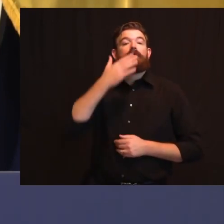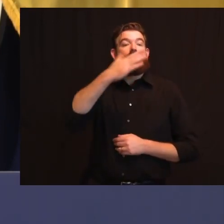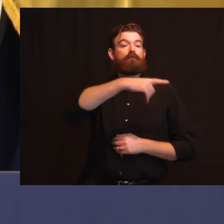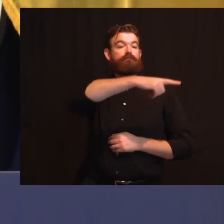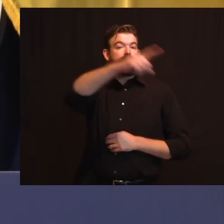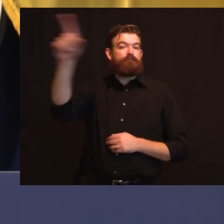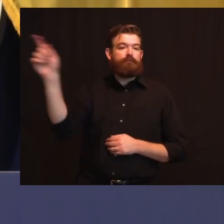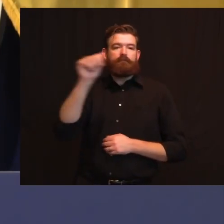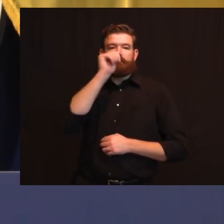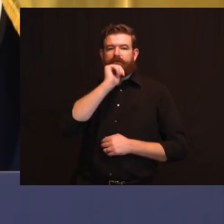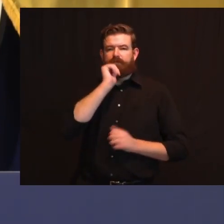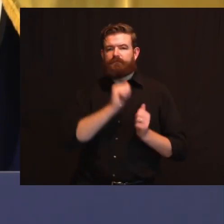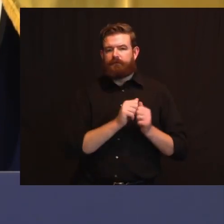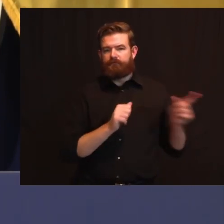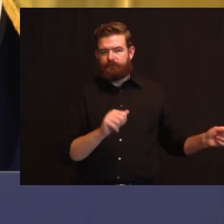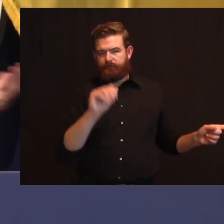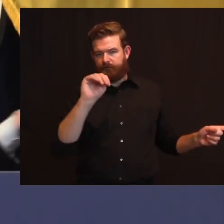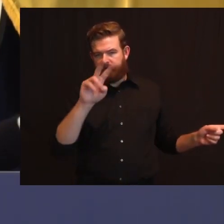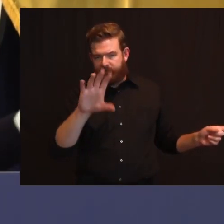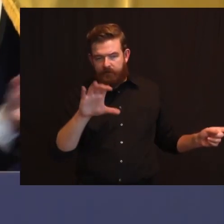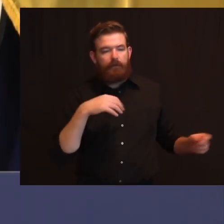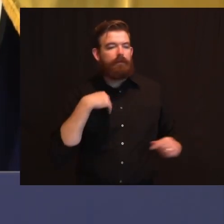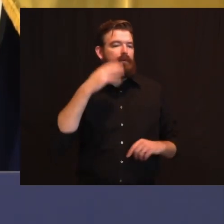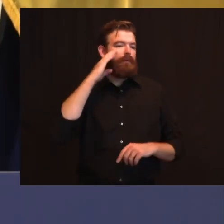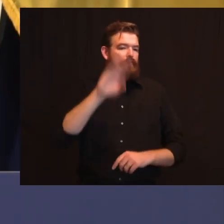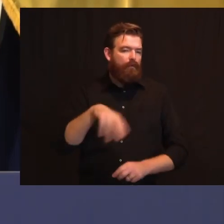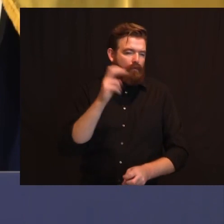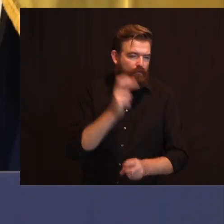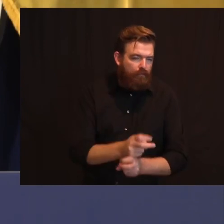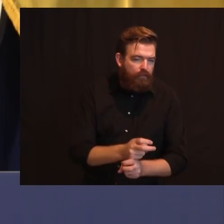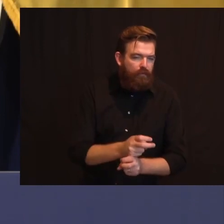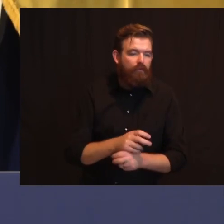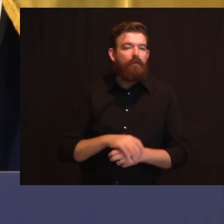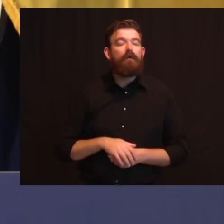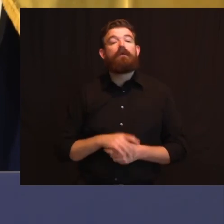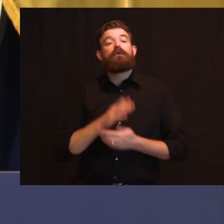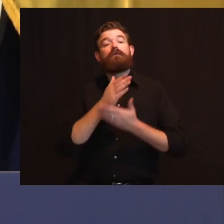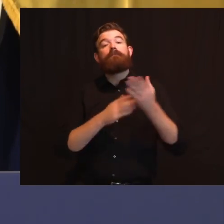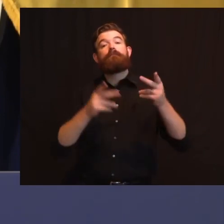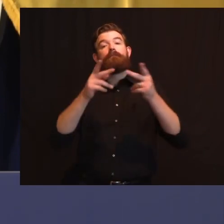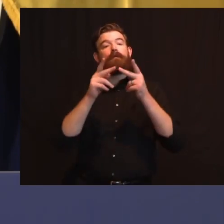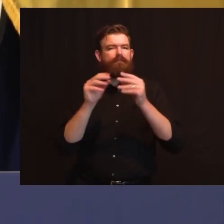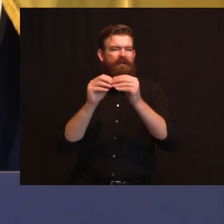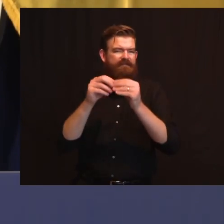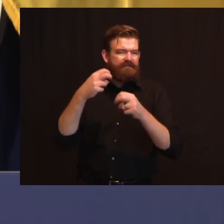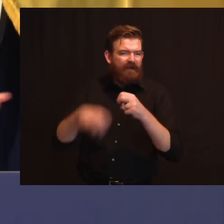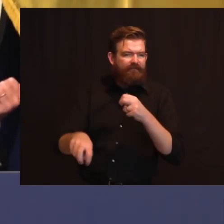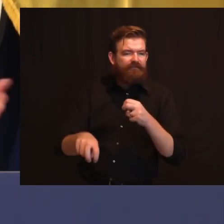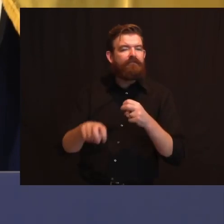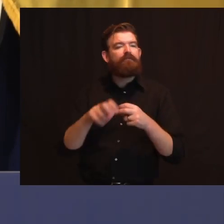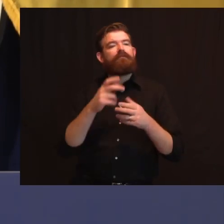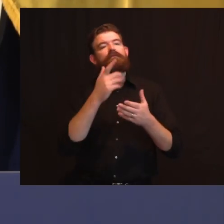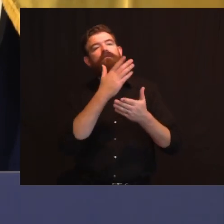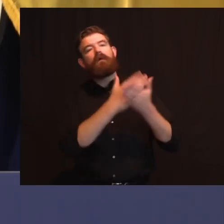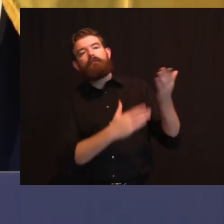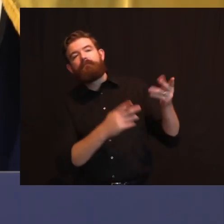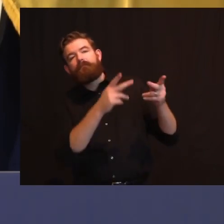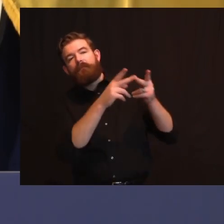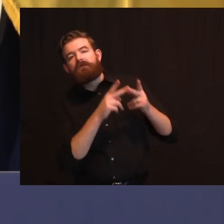times it's been hard. It may still be hard in a given location. And we are with you on that, and we are committed, led by Sue,